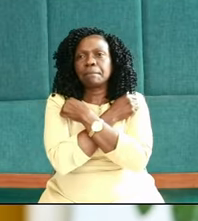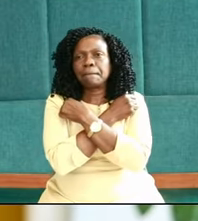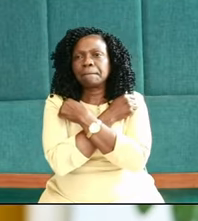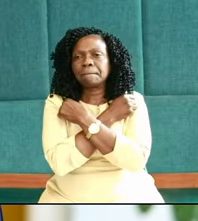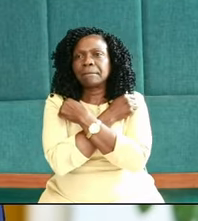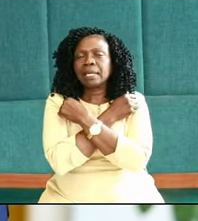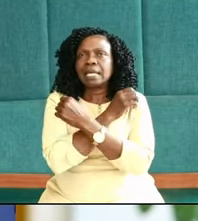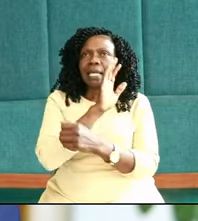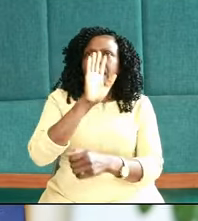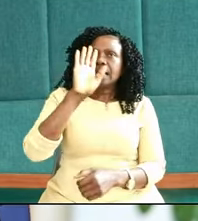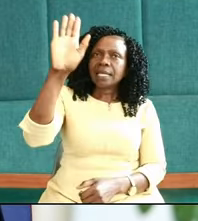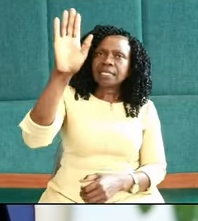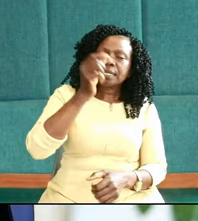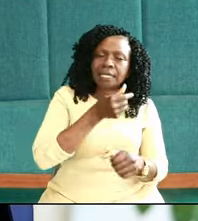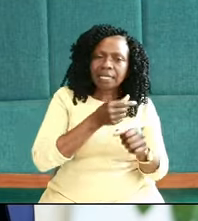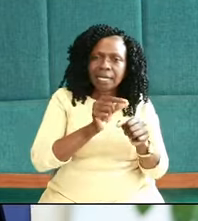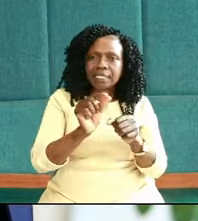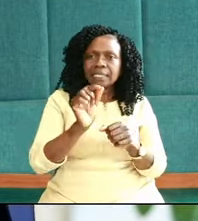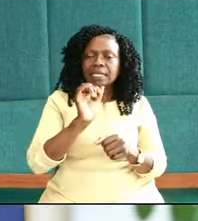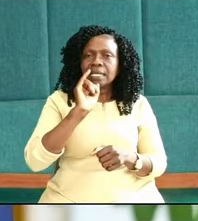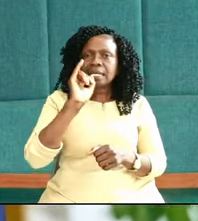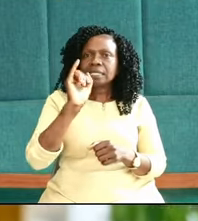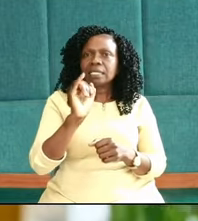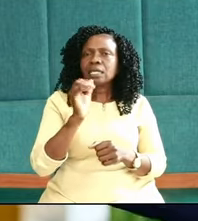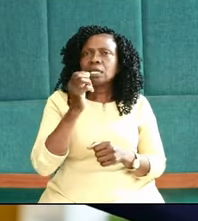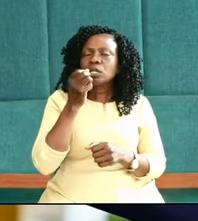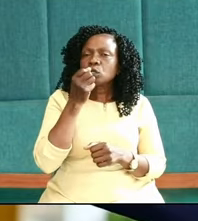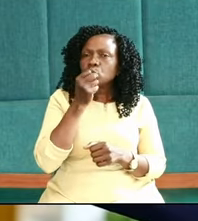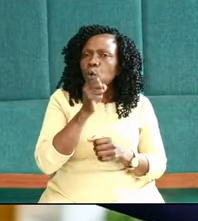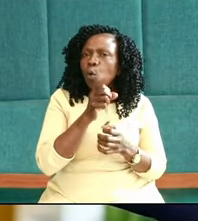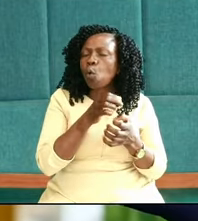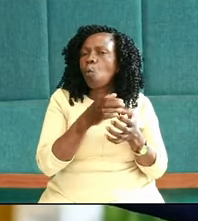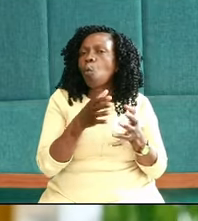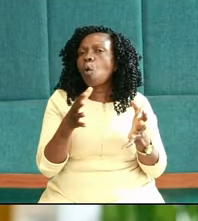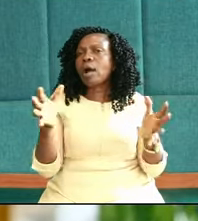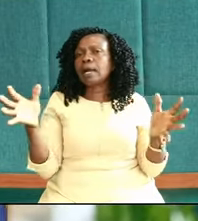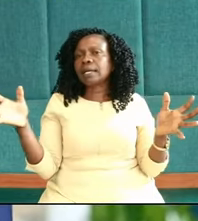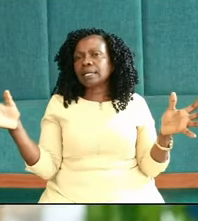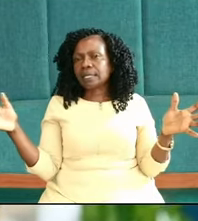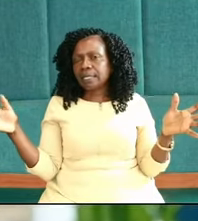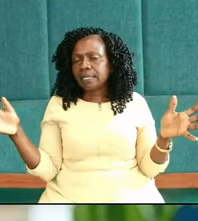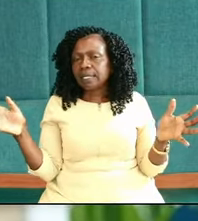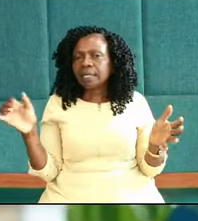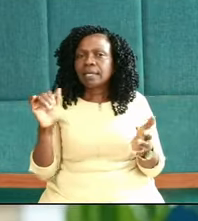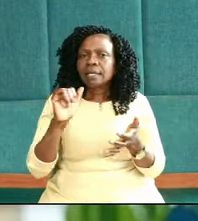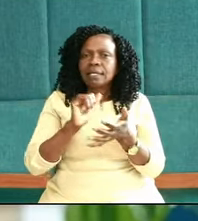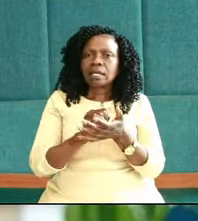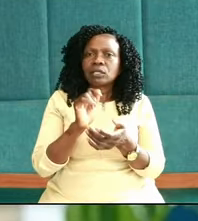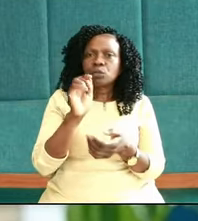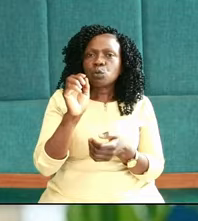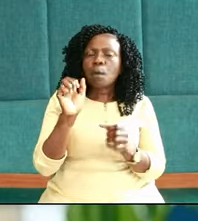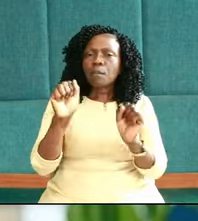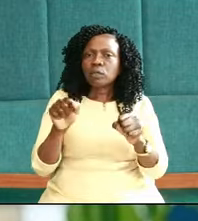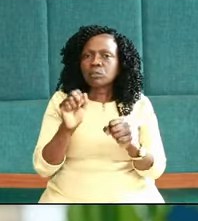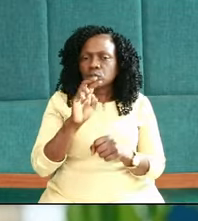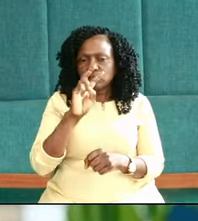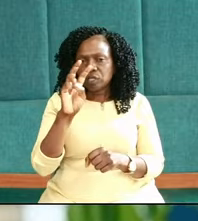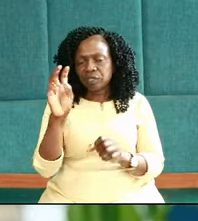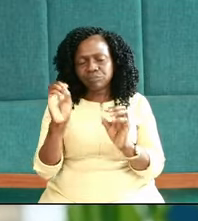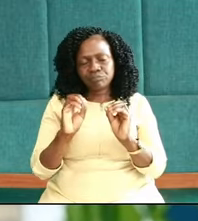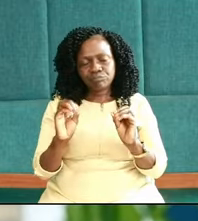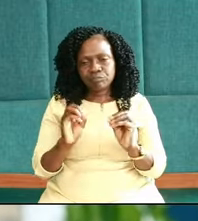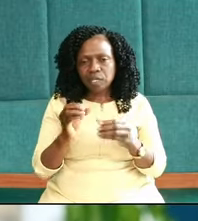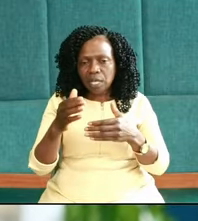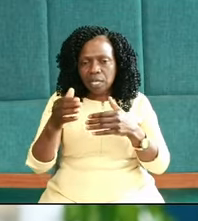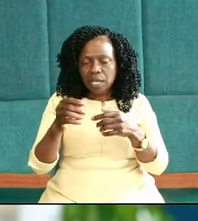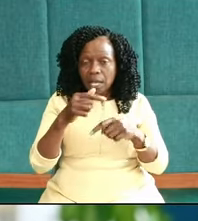His grace is so wide that you can't just see it. Come closer